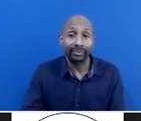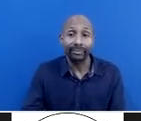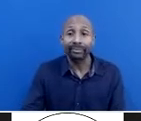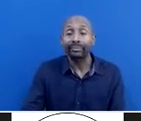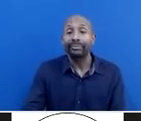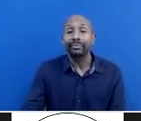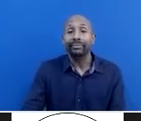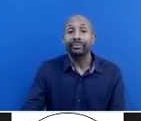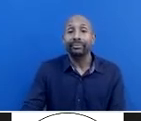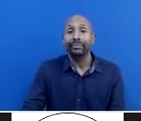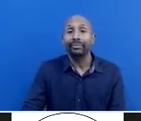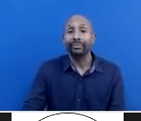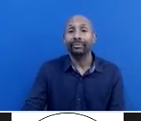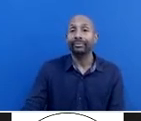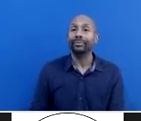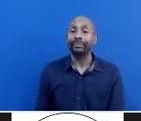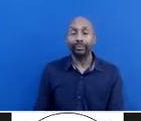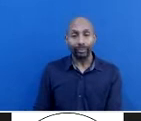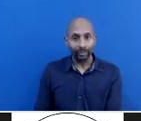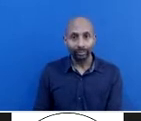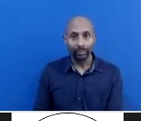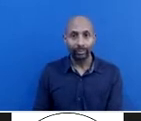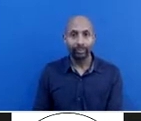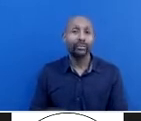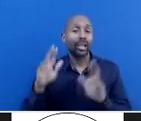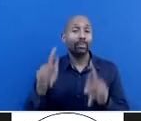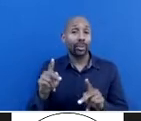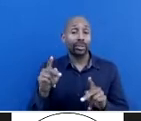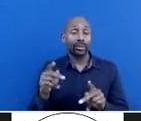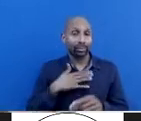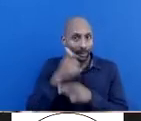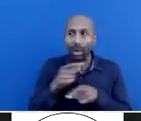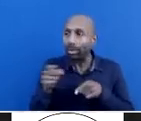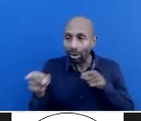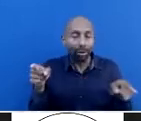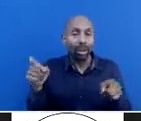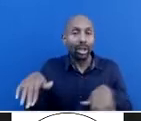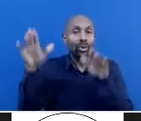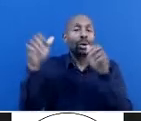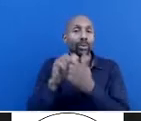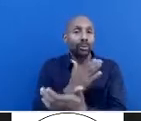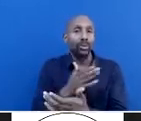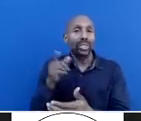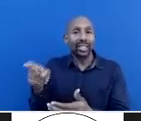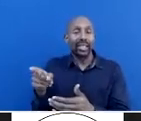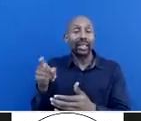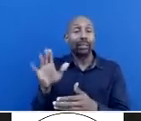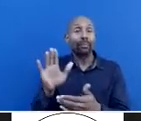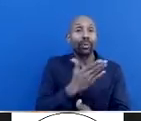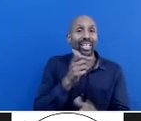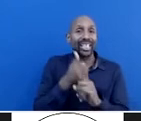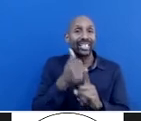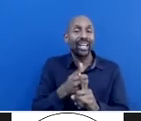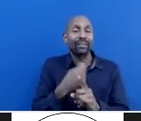up with music that was telling you about knowledge of self, that was pointing you back to Africa, that was pointing you